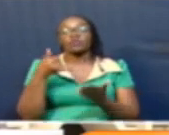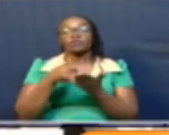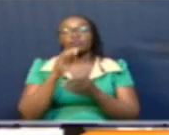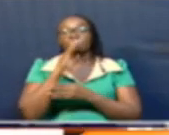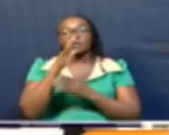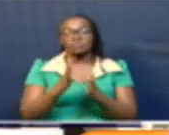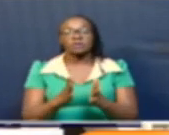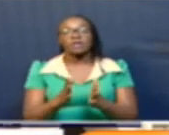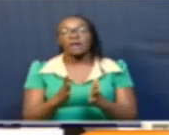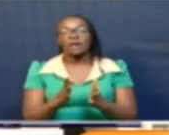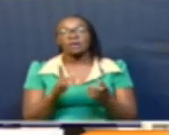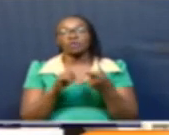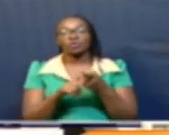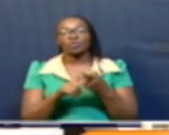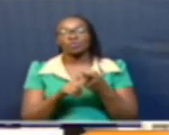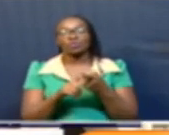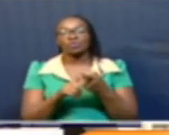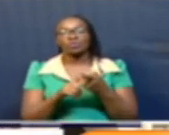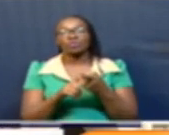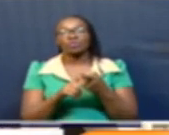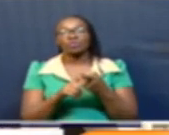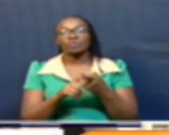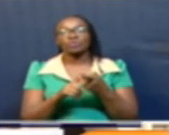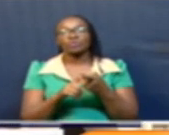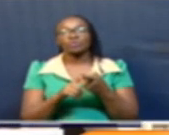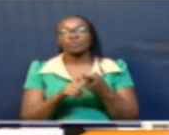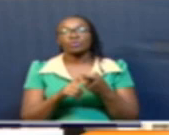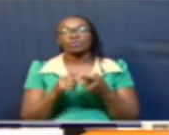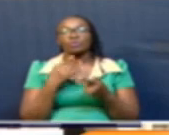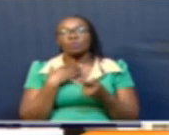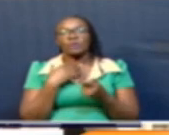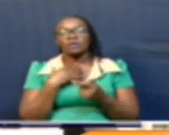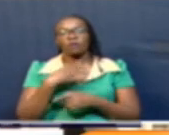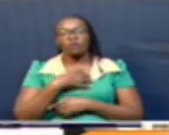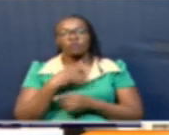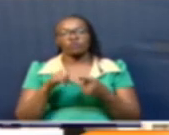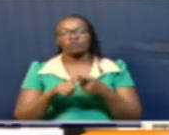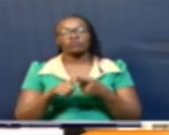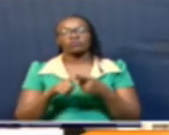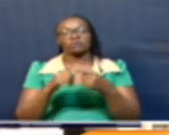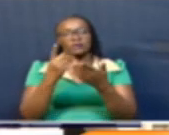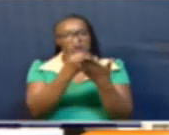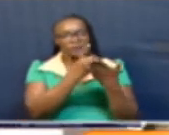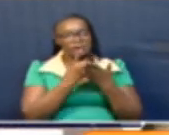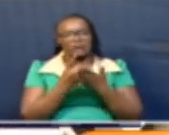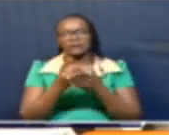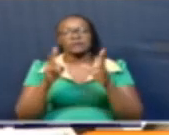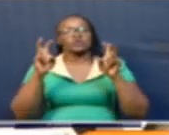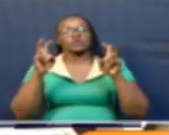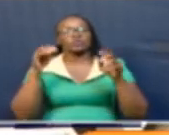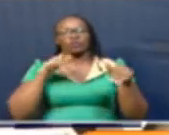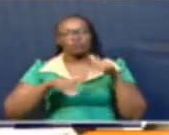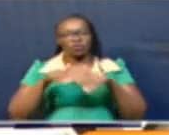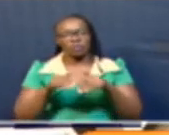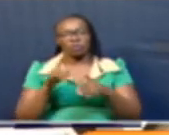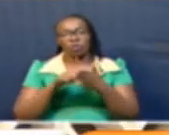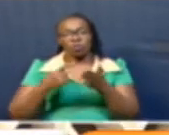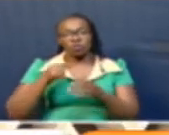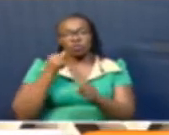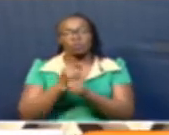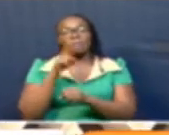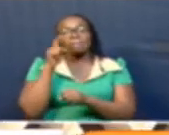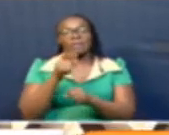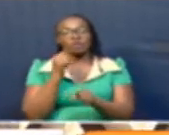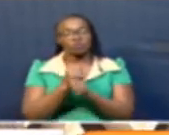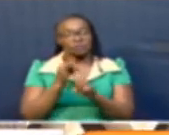Speaker to seek leave of House to discuss the cases of corruption. What we do should be done diligently so